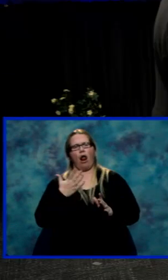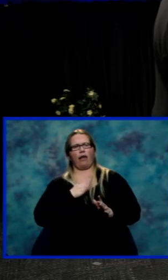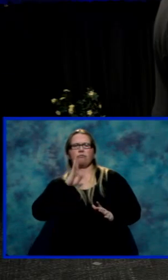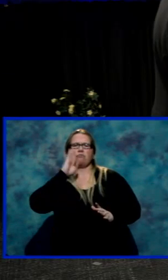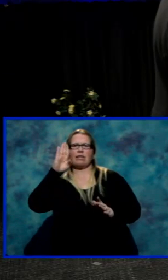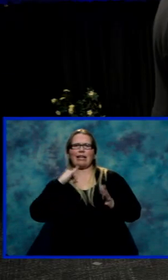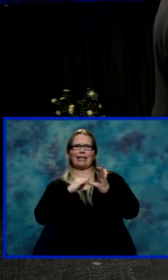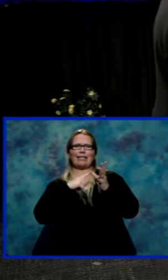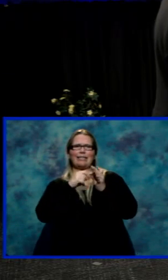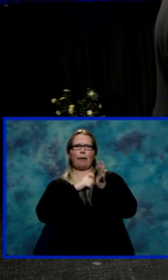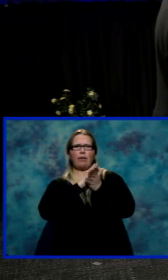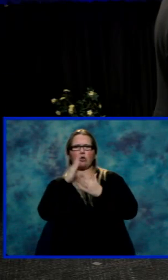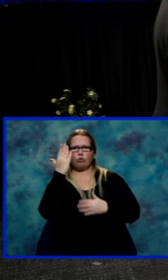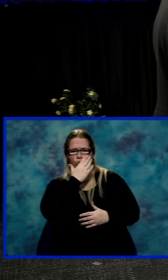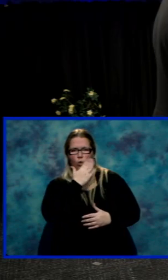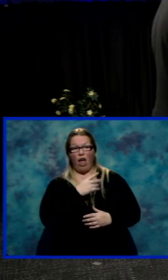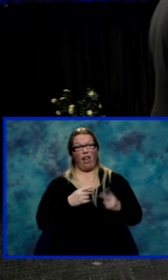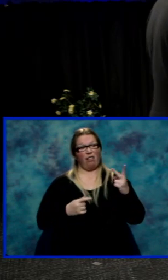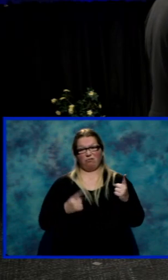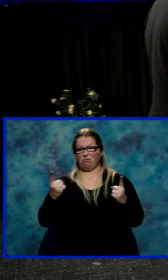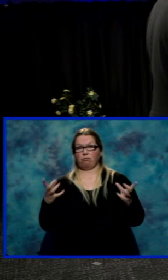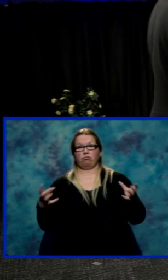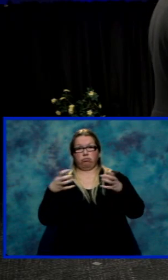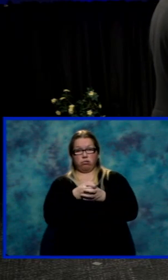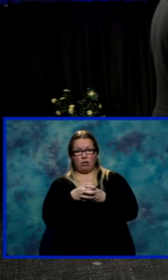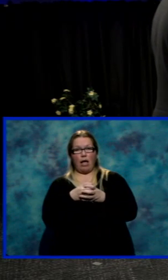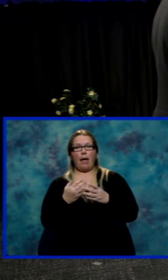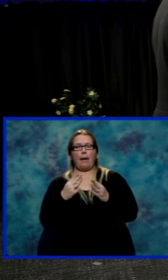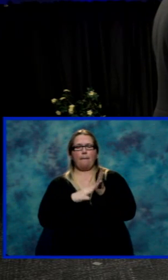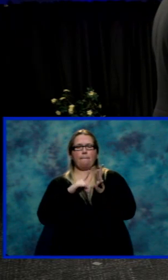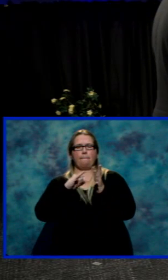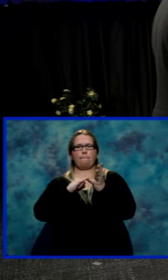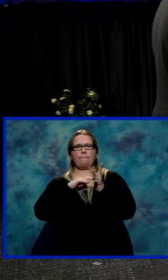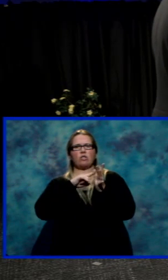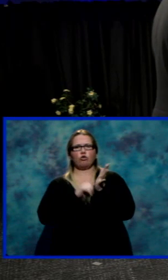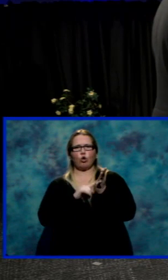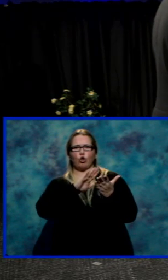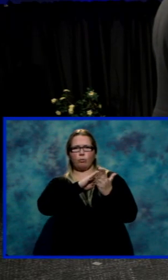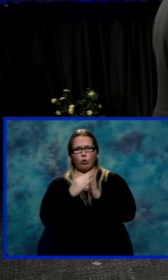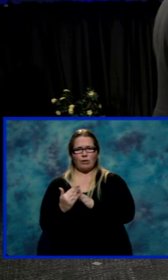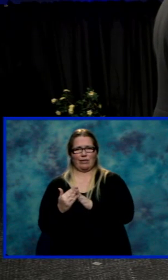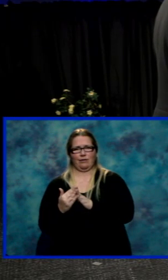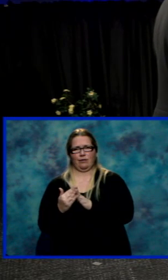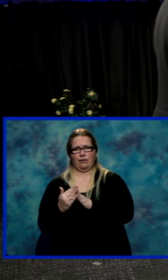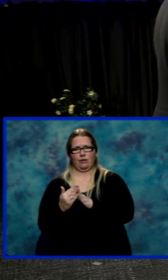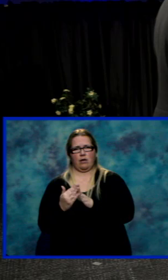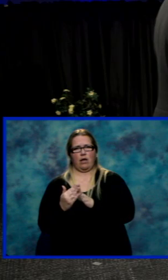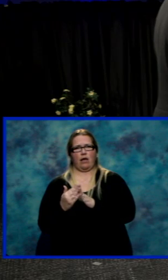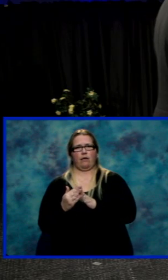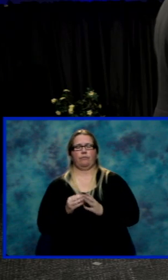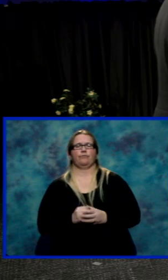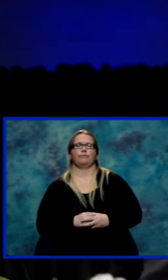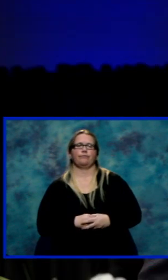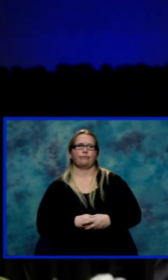I think those two things really bring together this understanding of missional communities that are engaged in their local